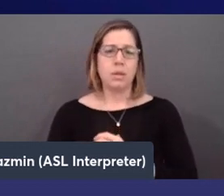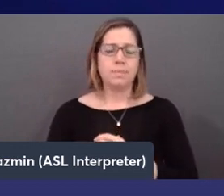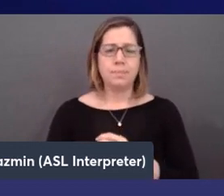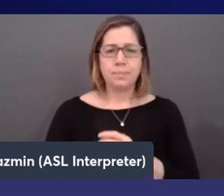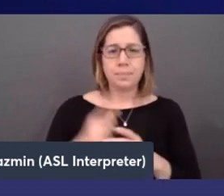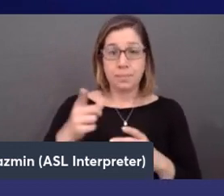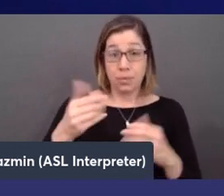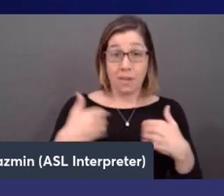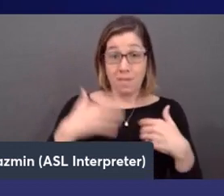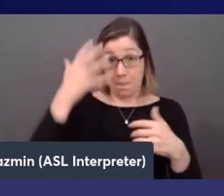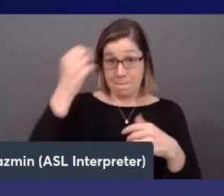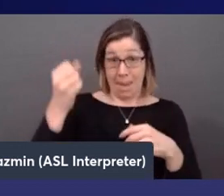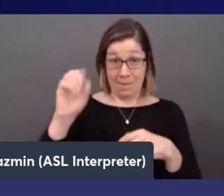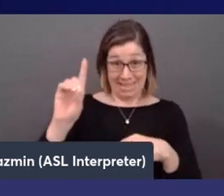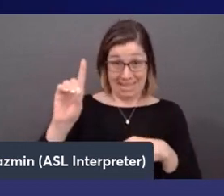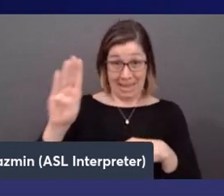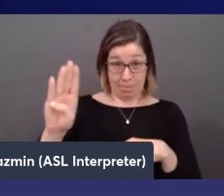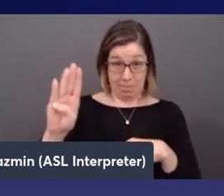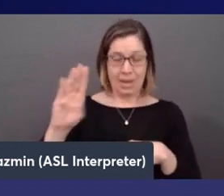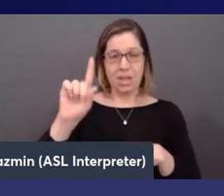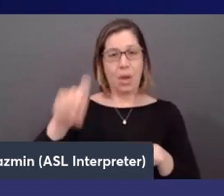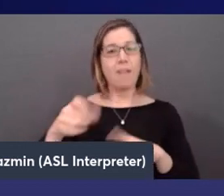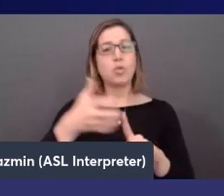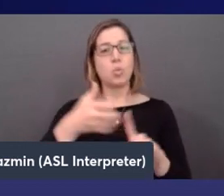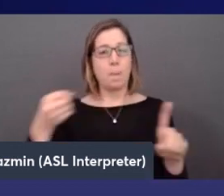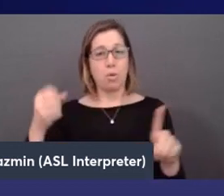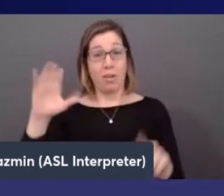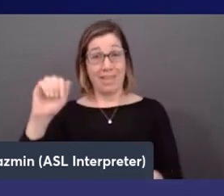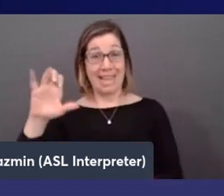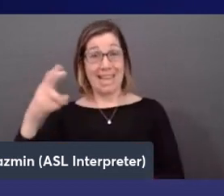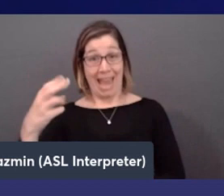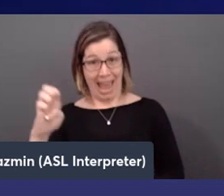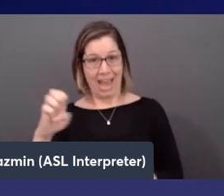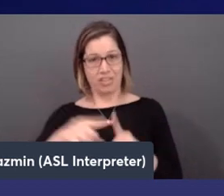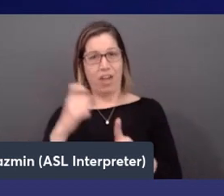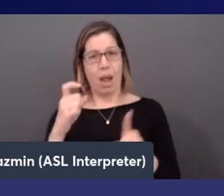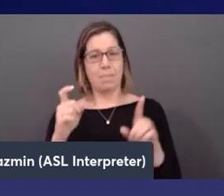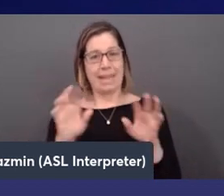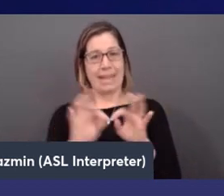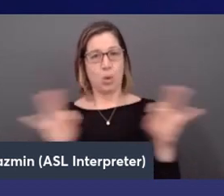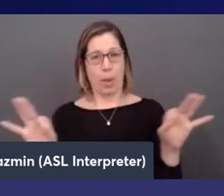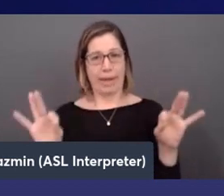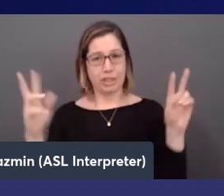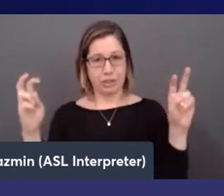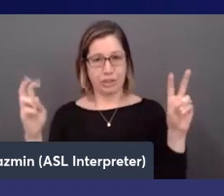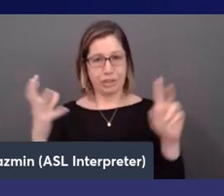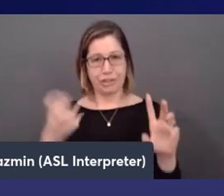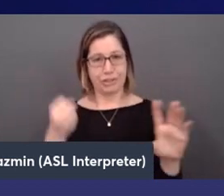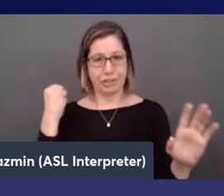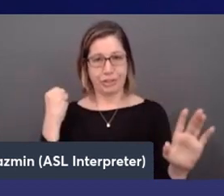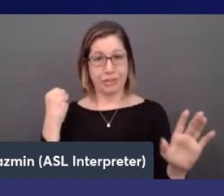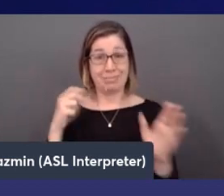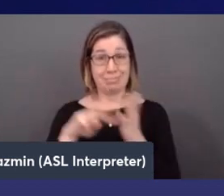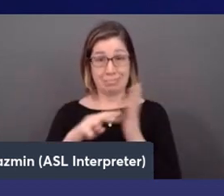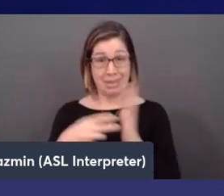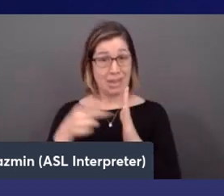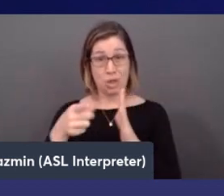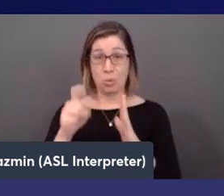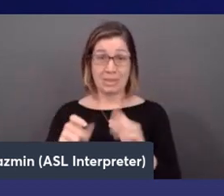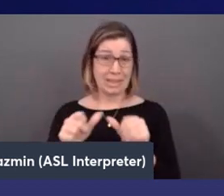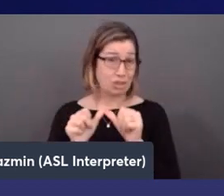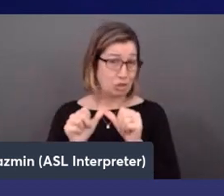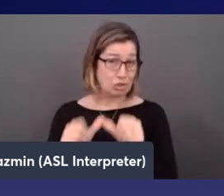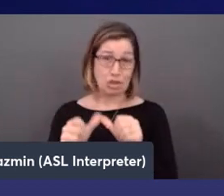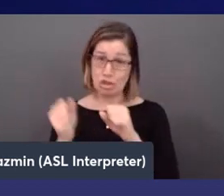MemoryDB, you remove the cache out of the equation, right? So Yeah. that means you often need a durable store plus a